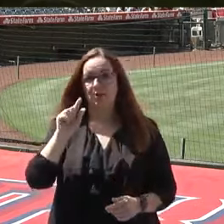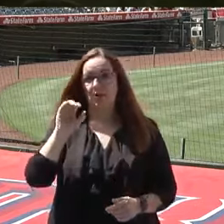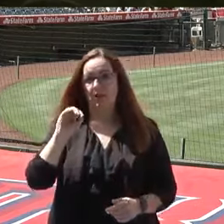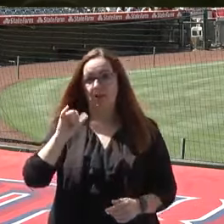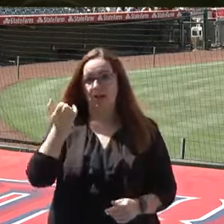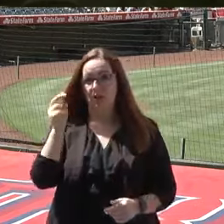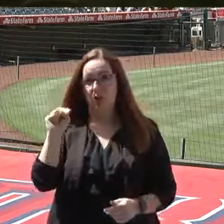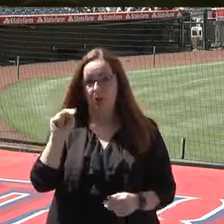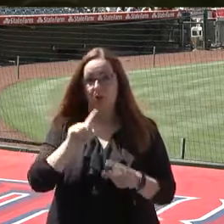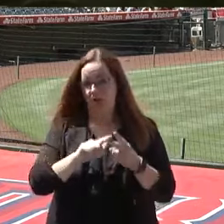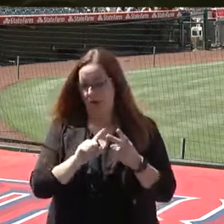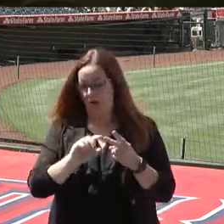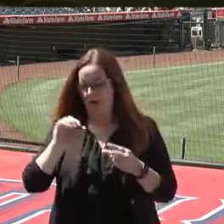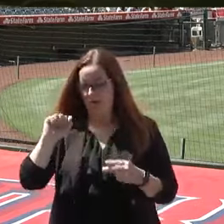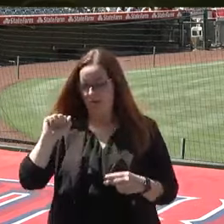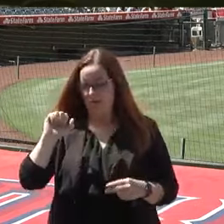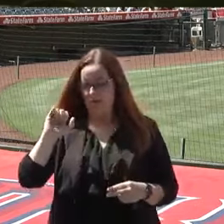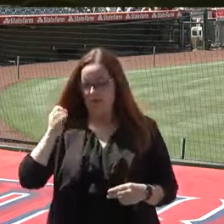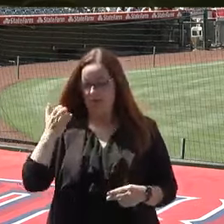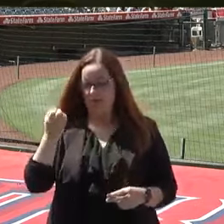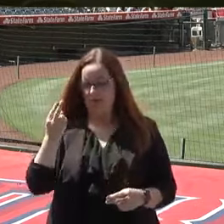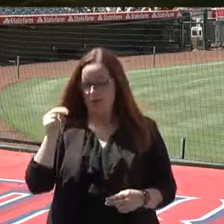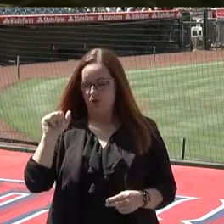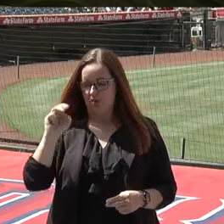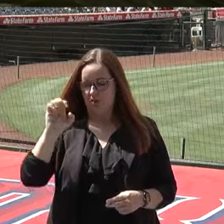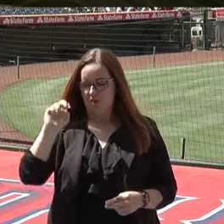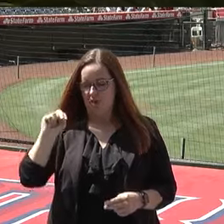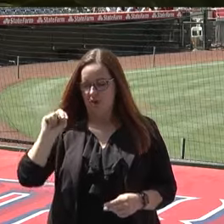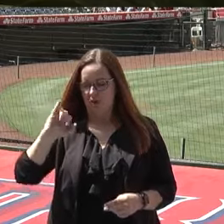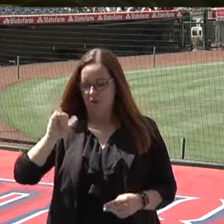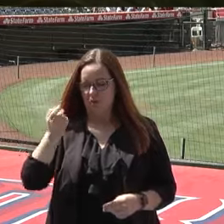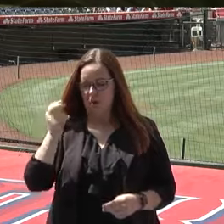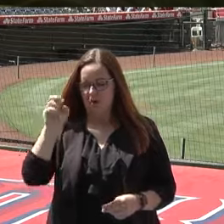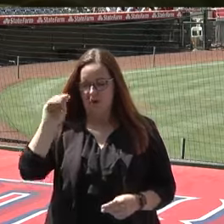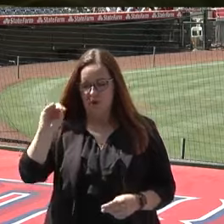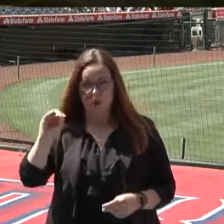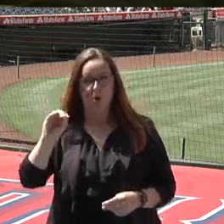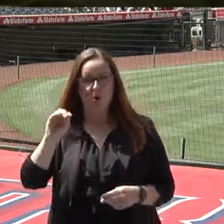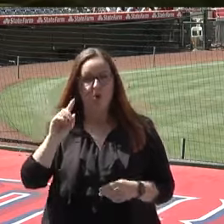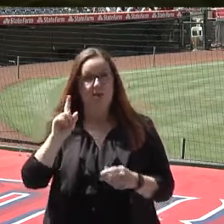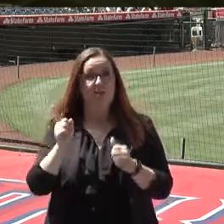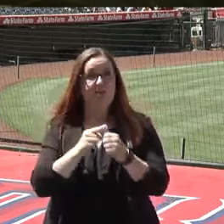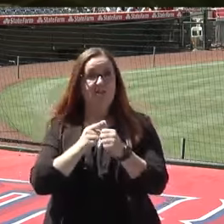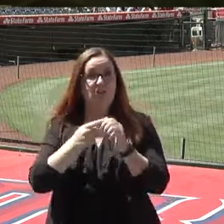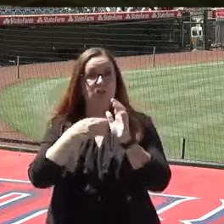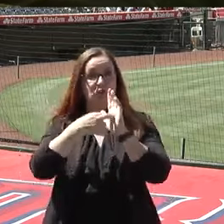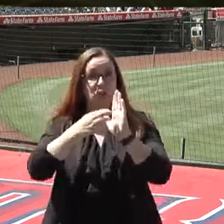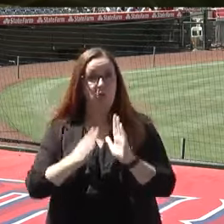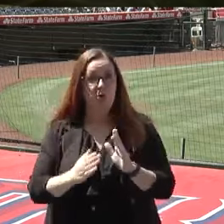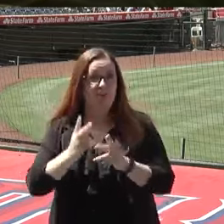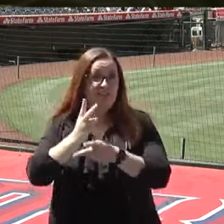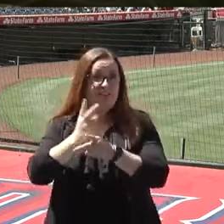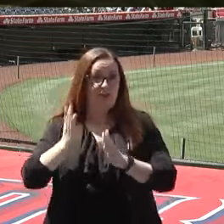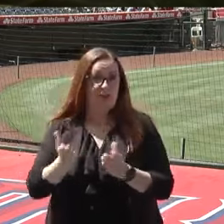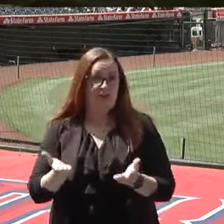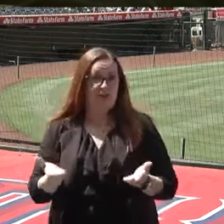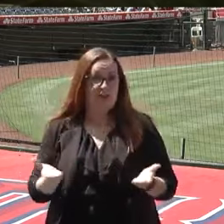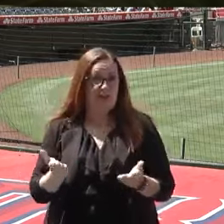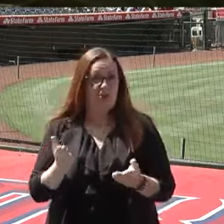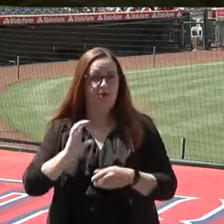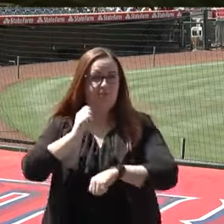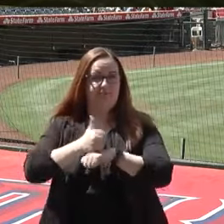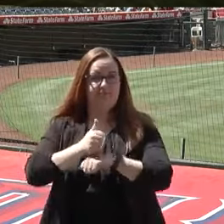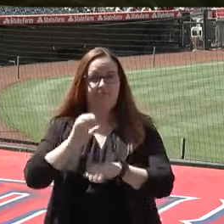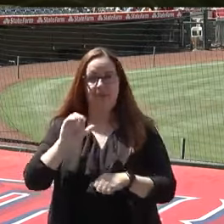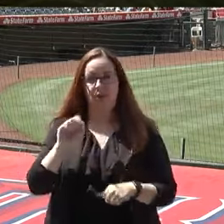Ashiman Wanenyo nations as the original stewards and traditional caretakers of the land where Cal State Long Beach is